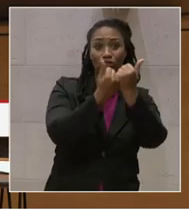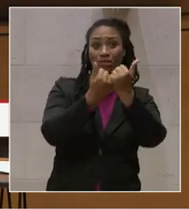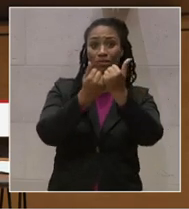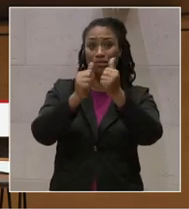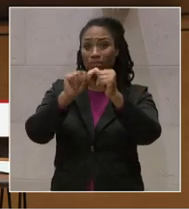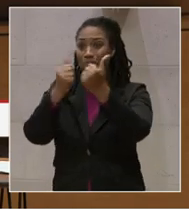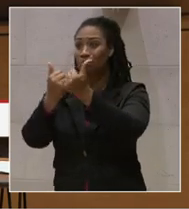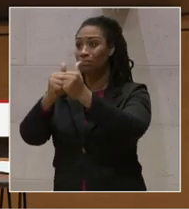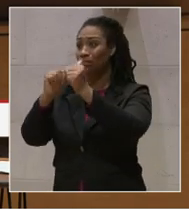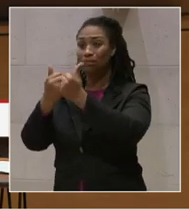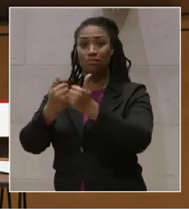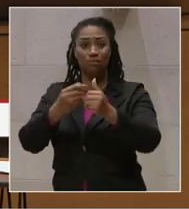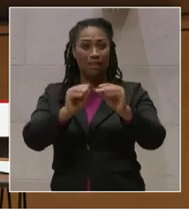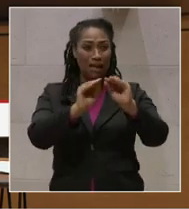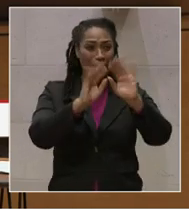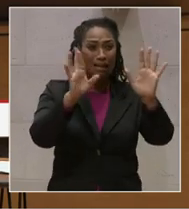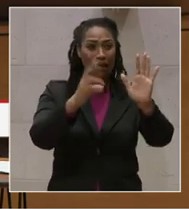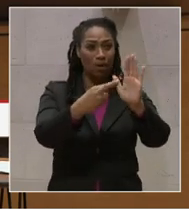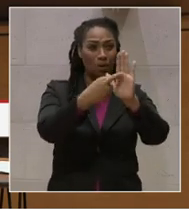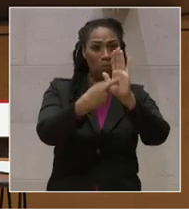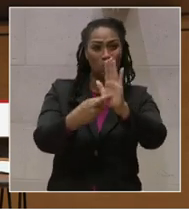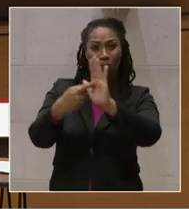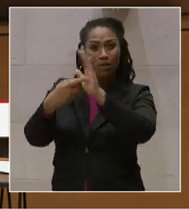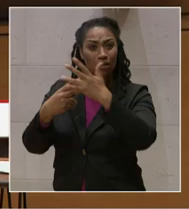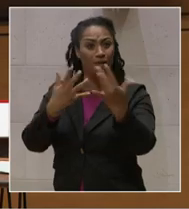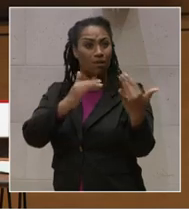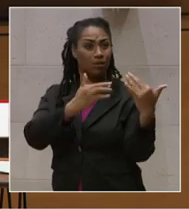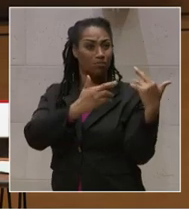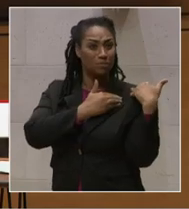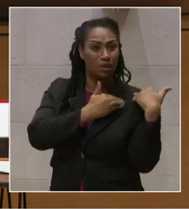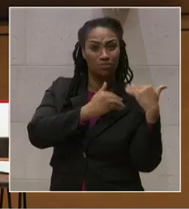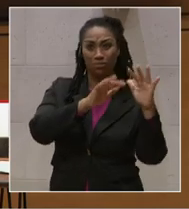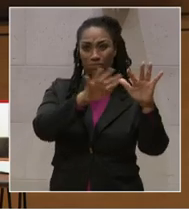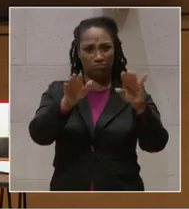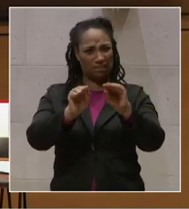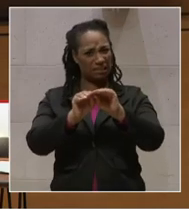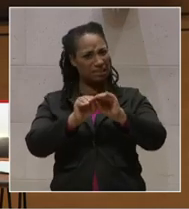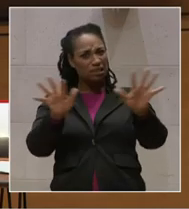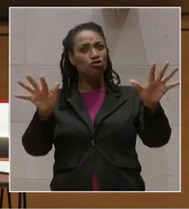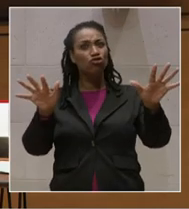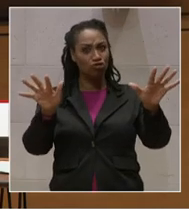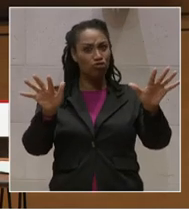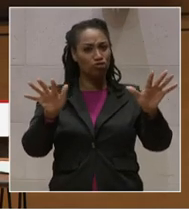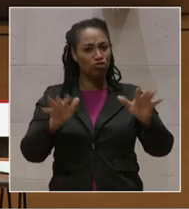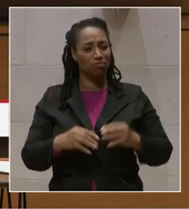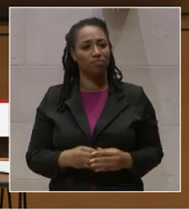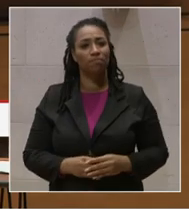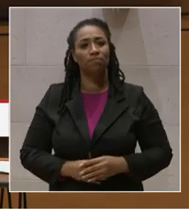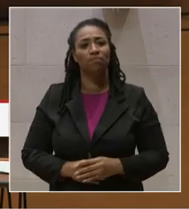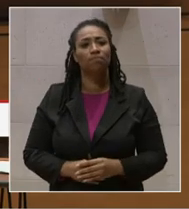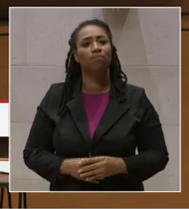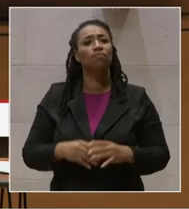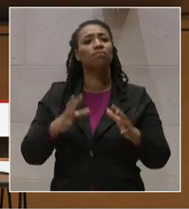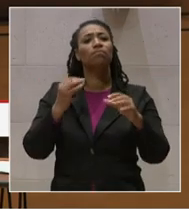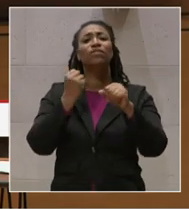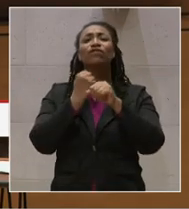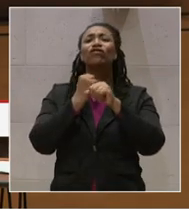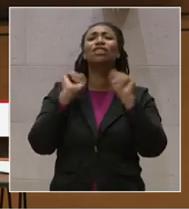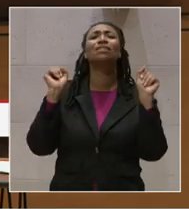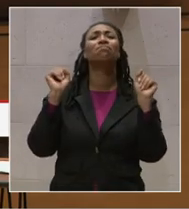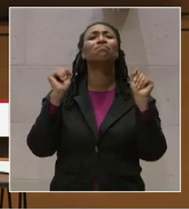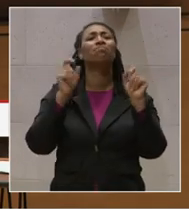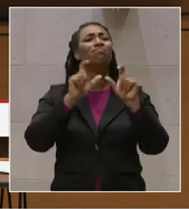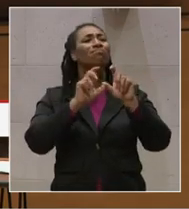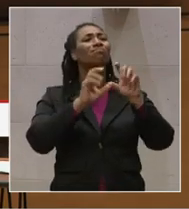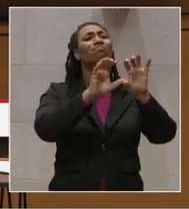factor was included, as well as the freedom to innovate and seek new tools to achieve, to get to that goal.